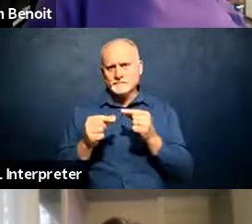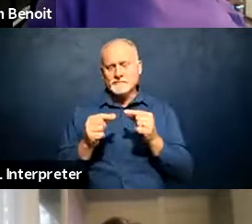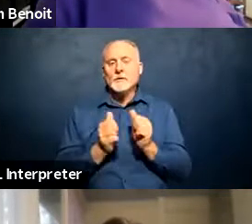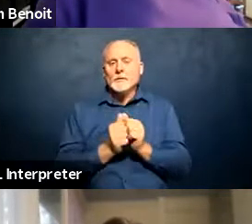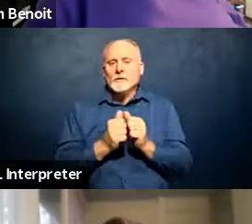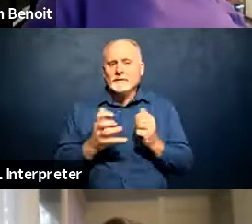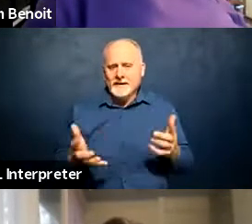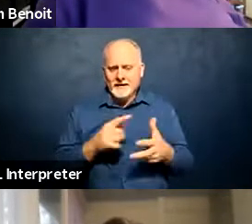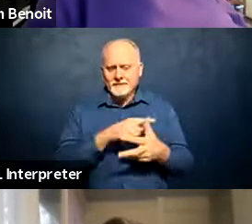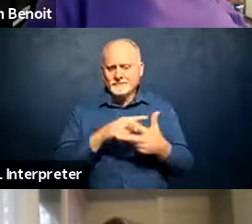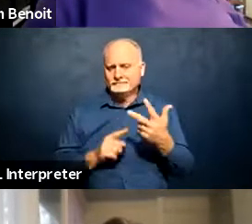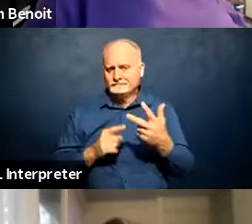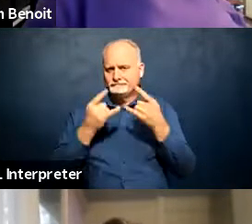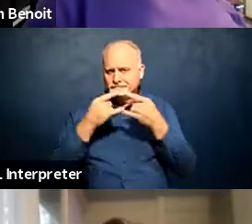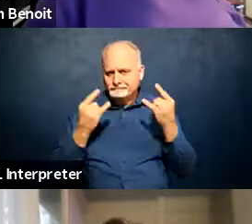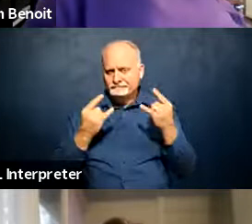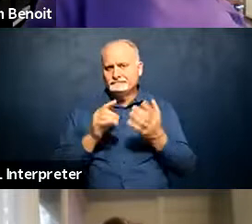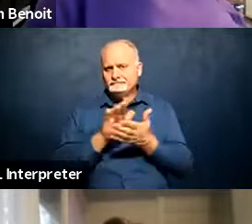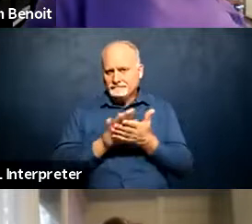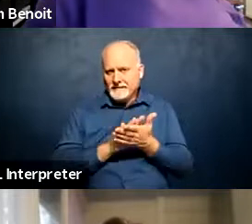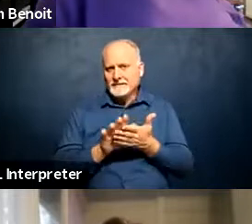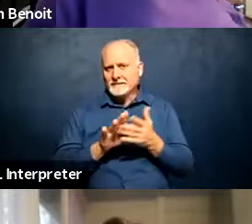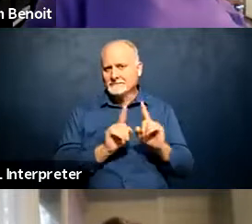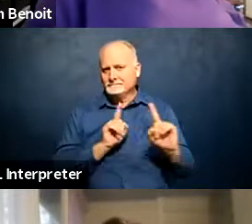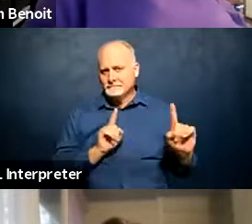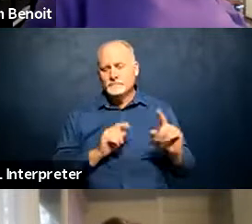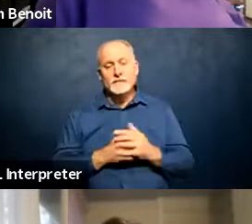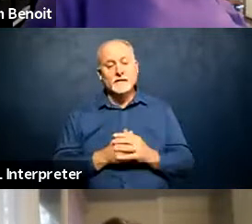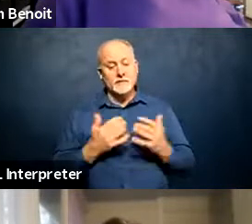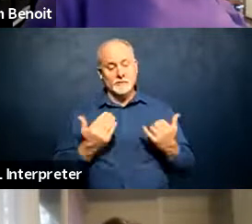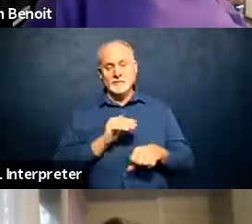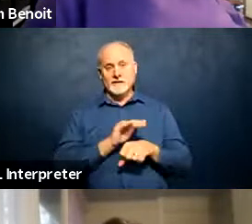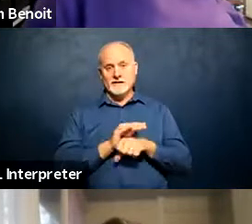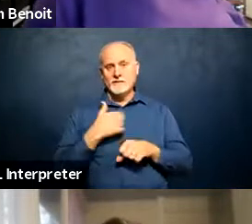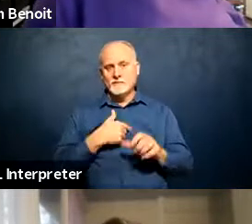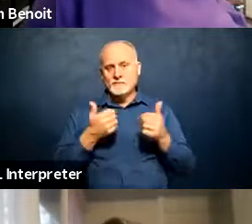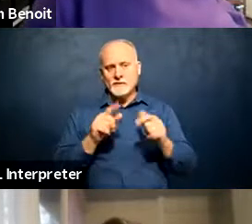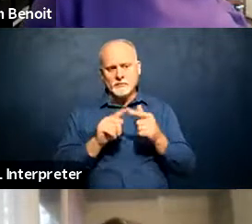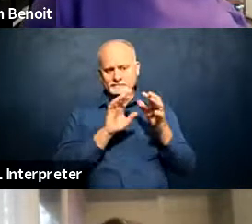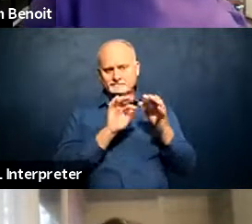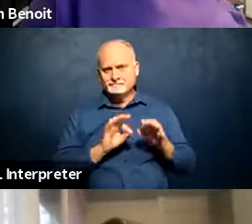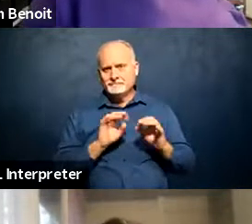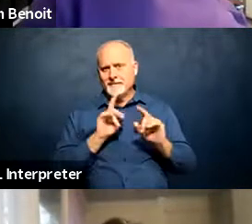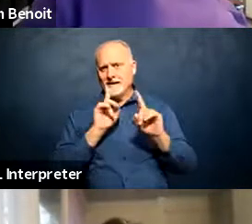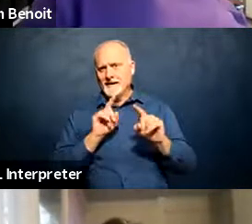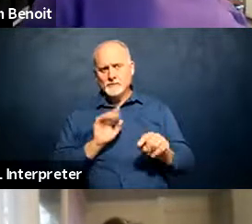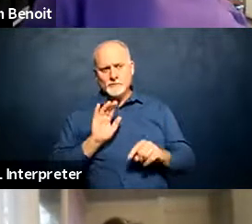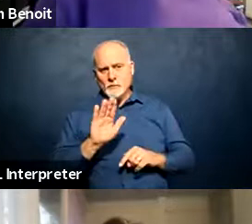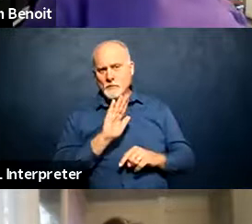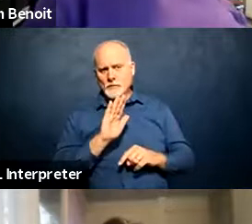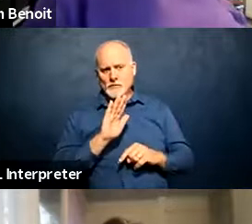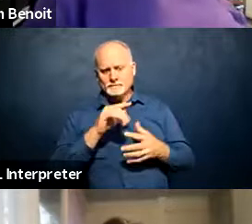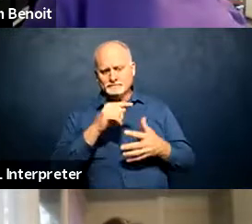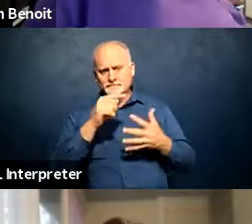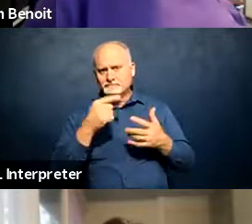safety measures. So we've worked the program tonight to try to address the concerns and interests that you have. We